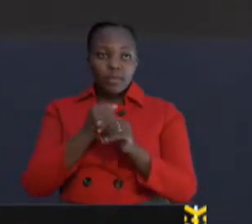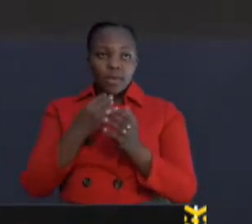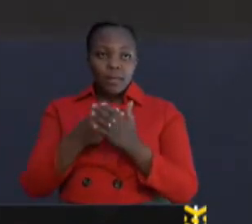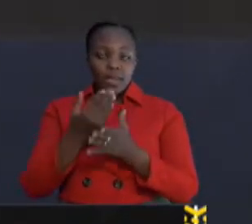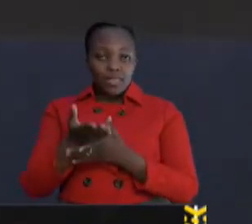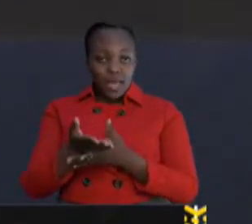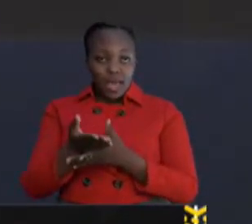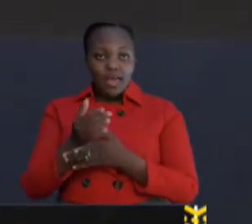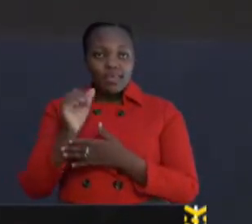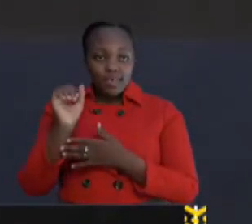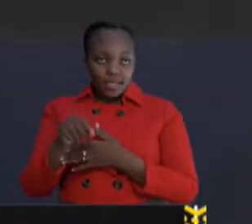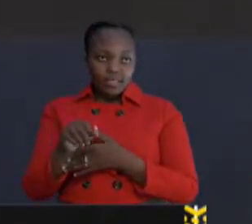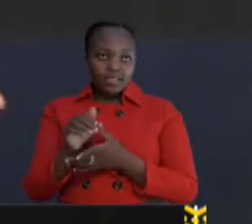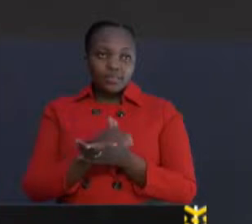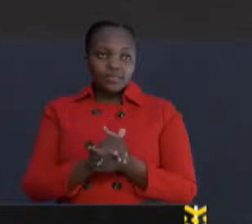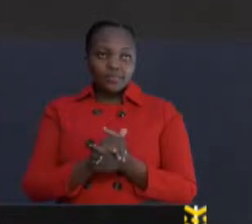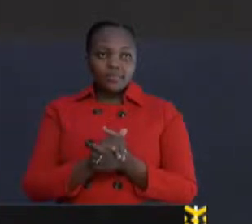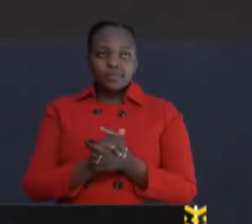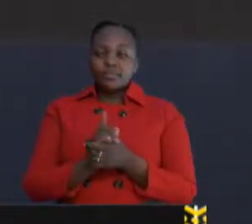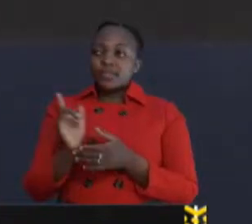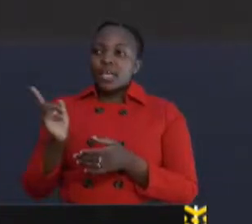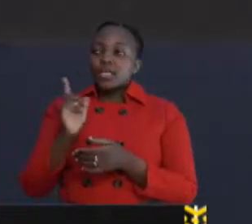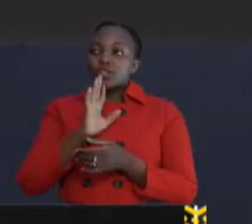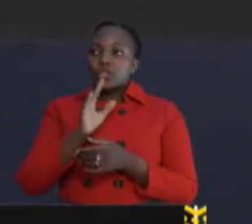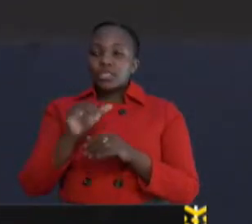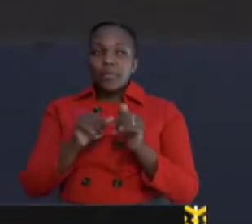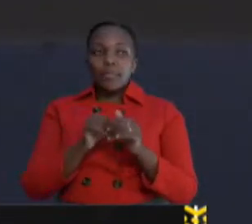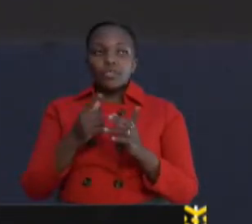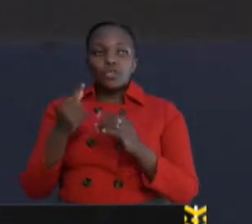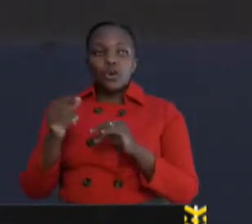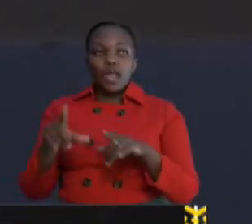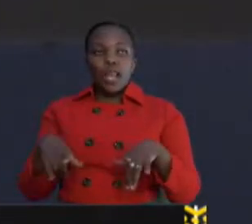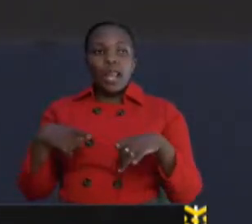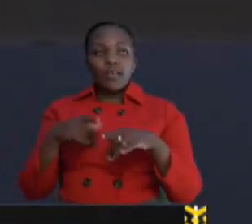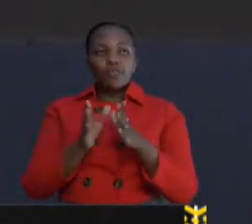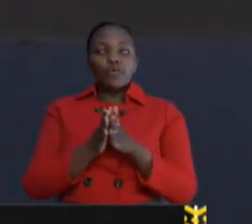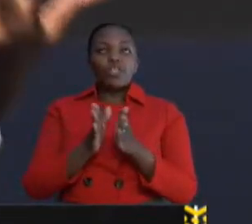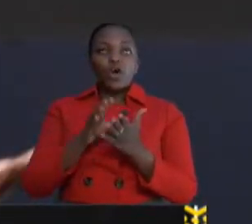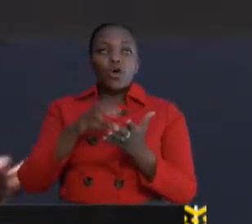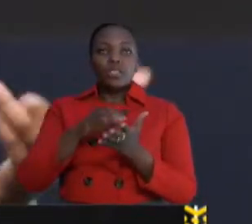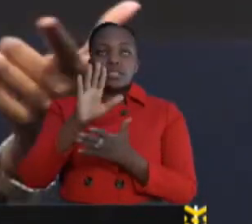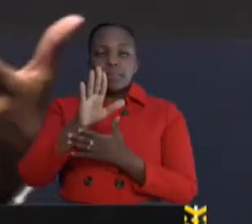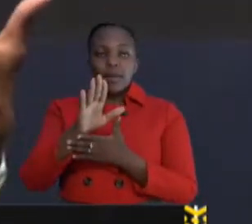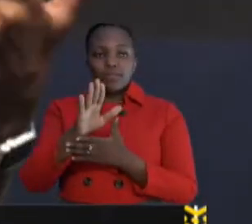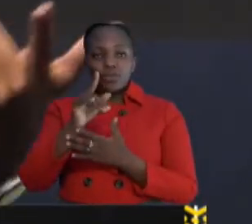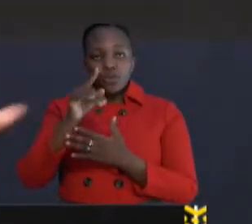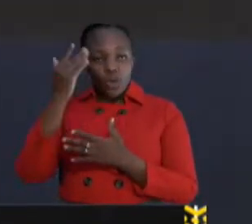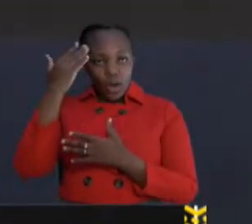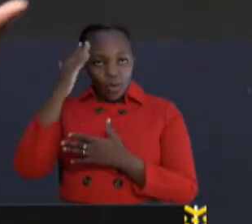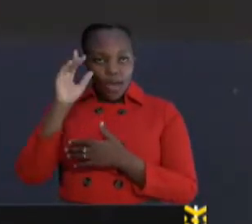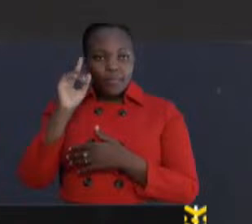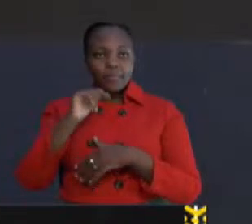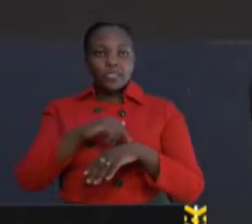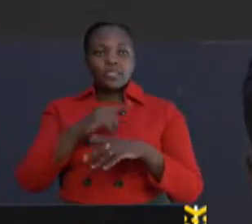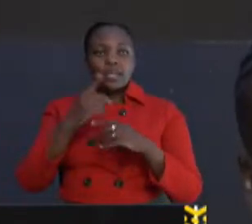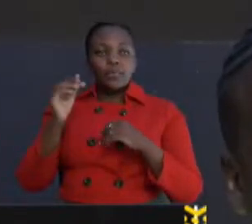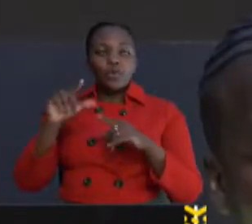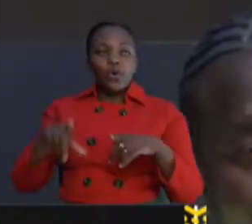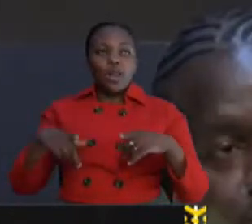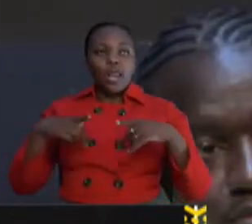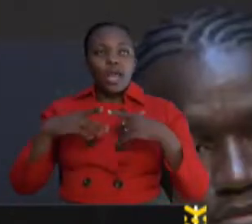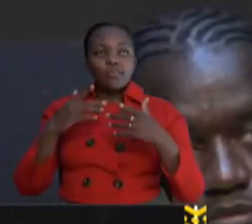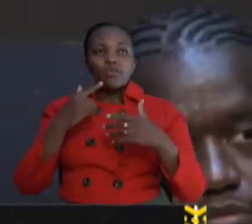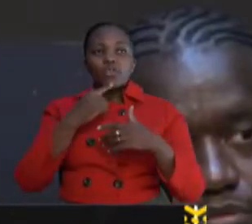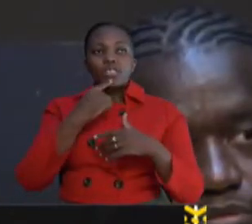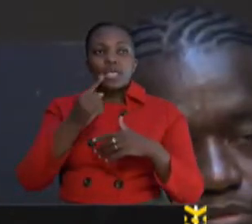are they making money? He talked about you going live with your content. You're aware that when you go live, if you said you